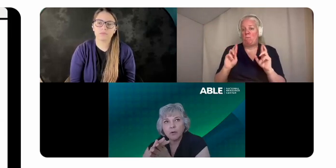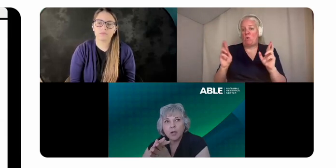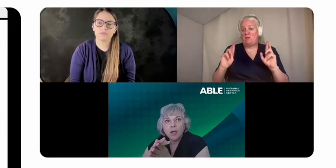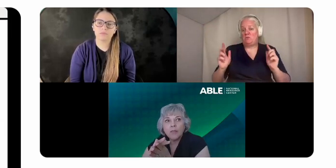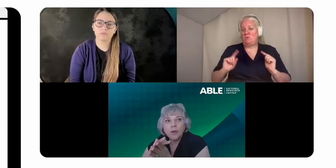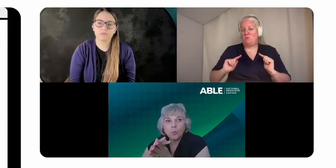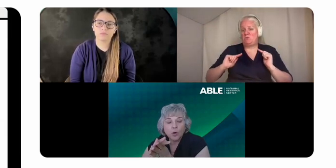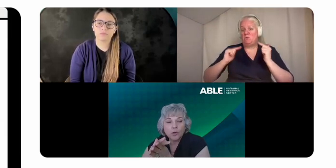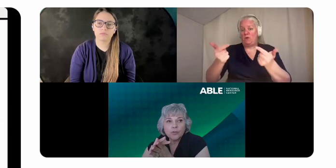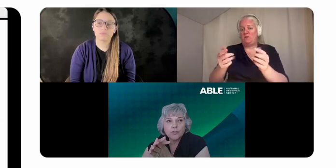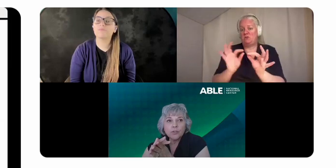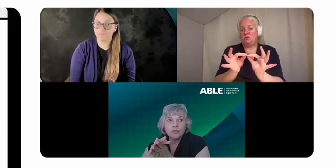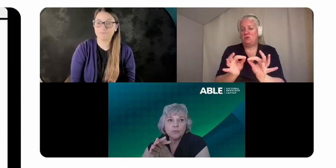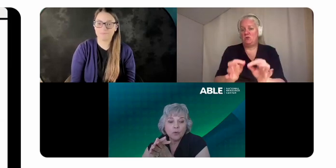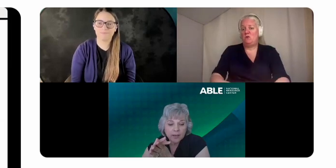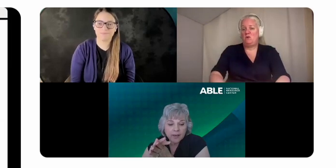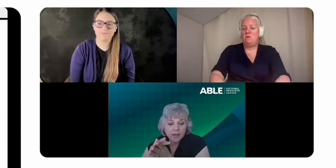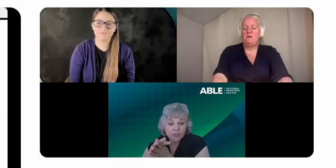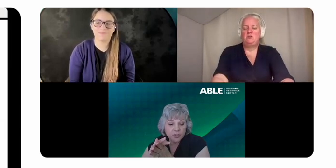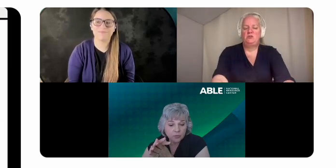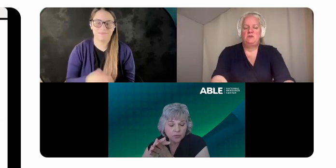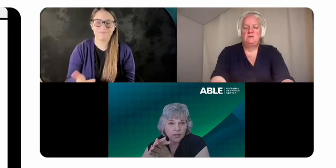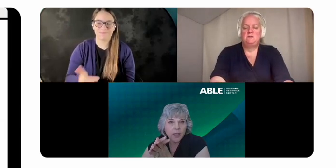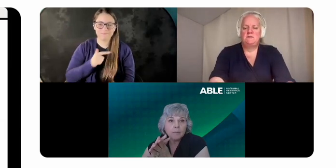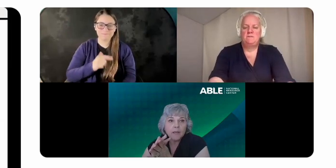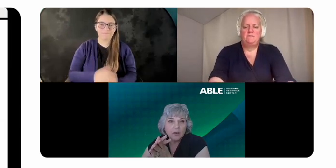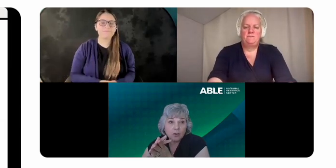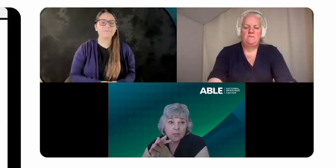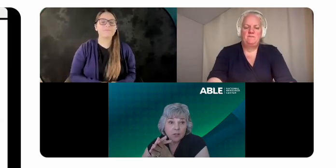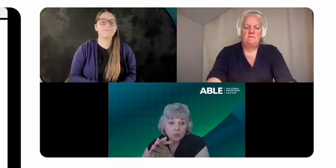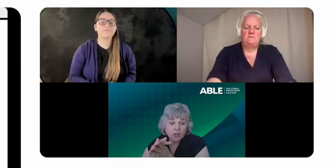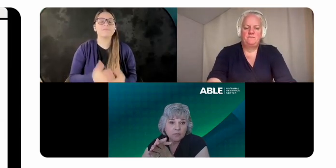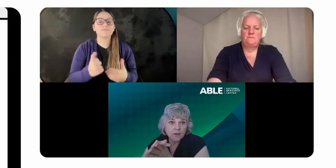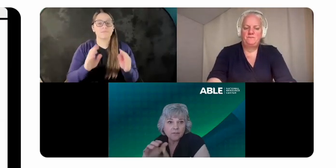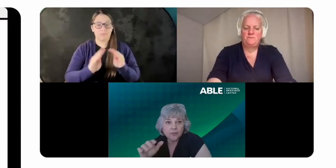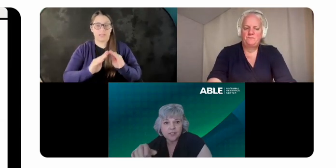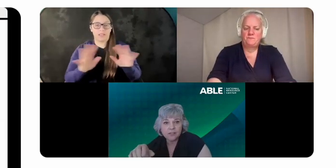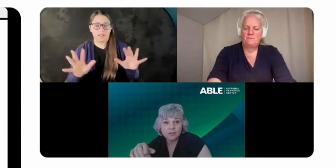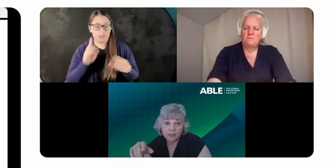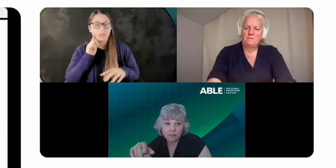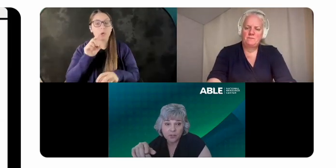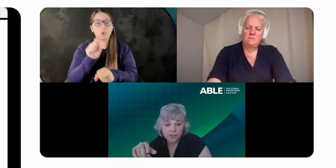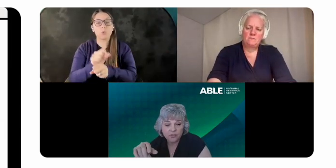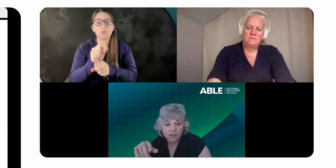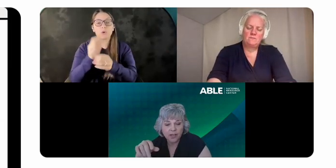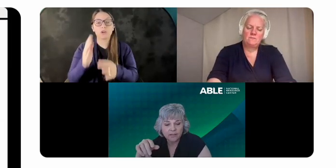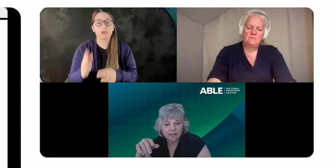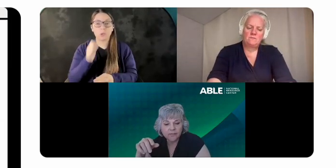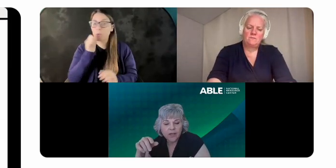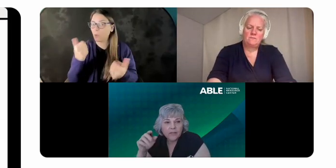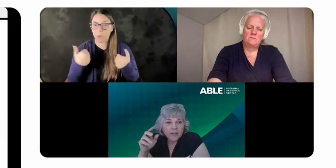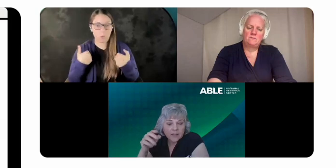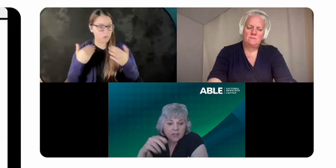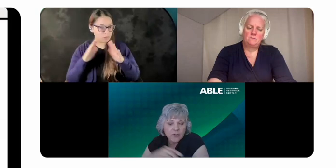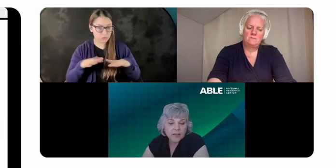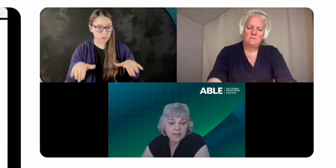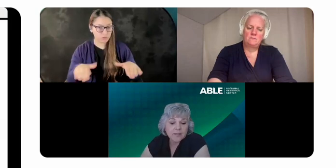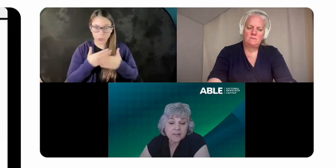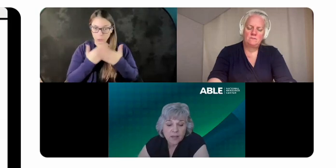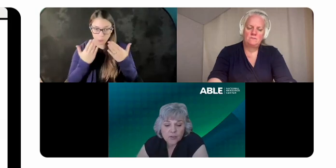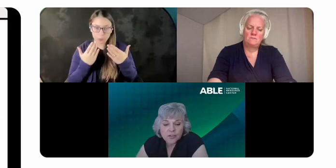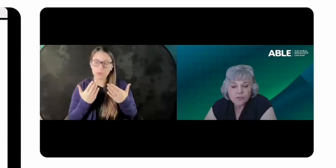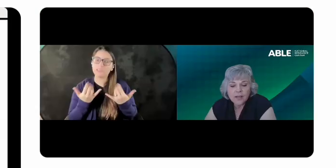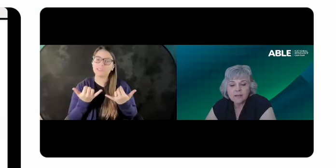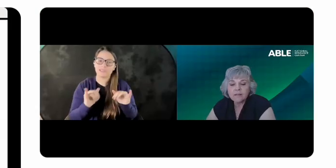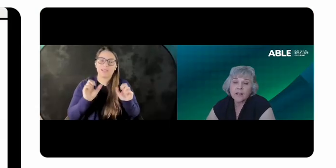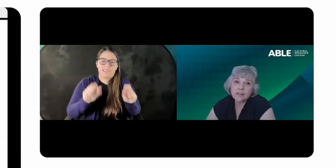clear, though, that workers who do not have children may also qualify for this credit, which is great. The next credit